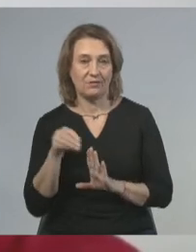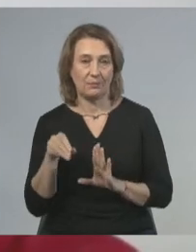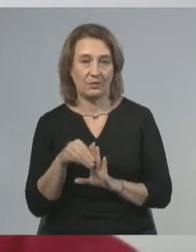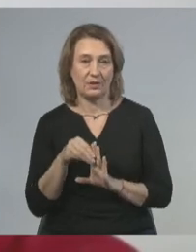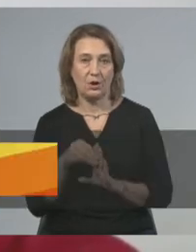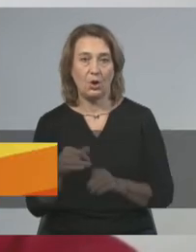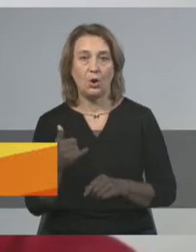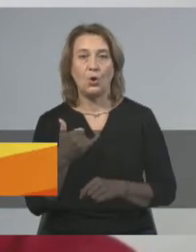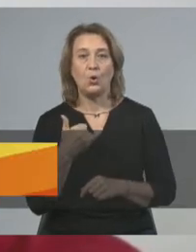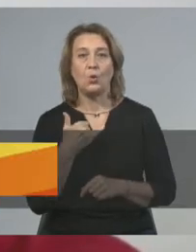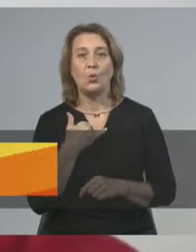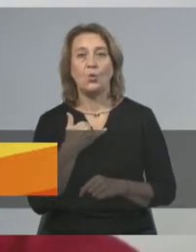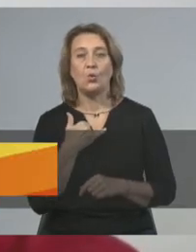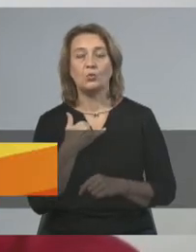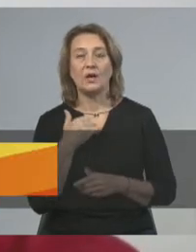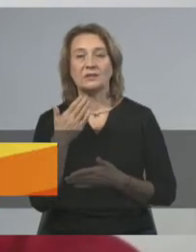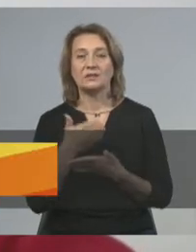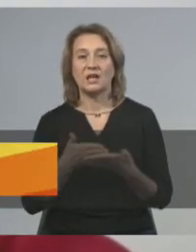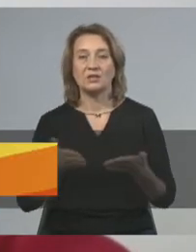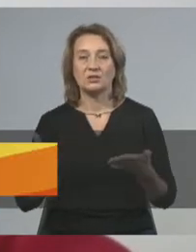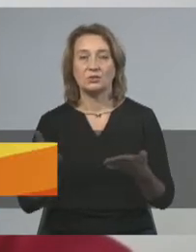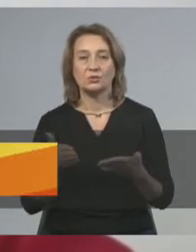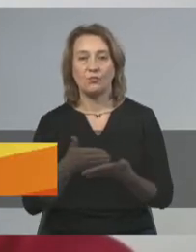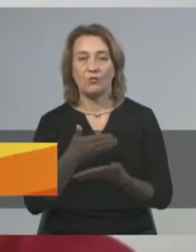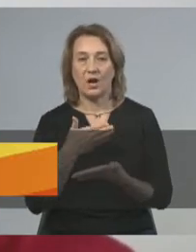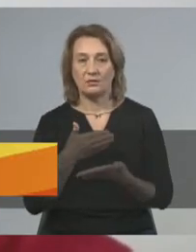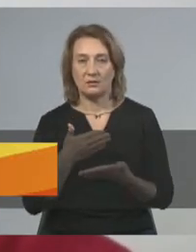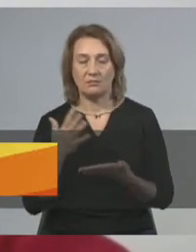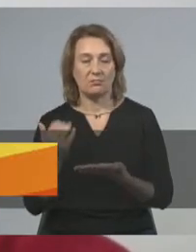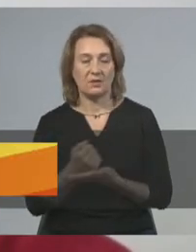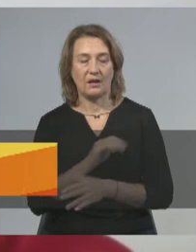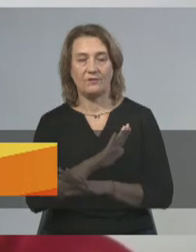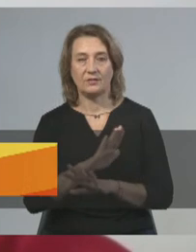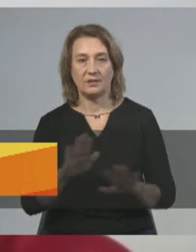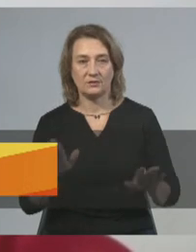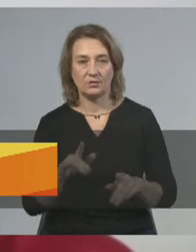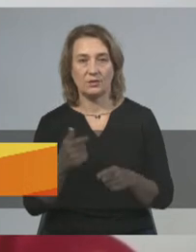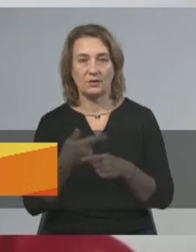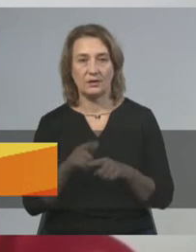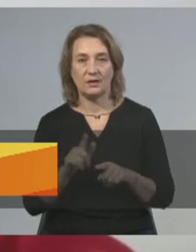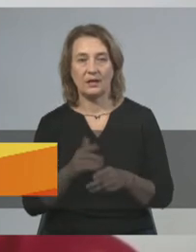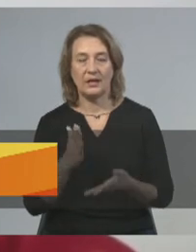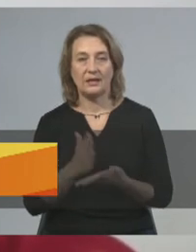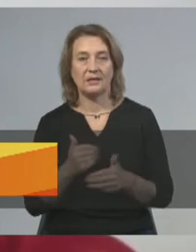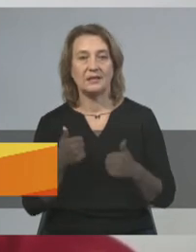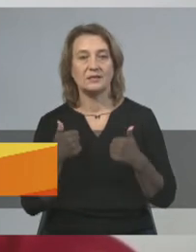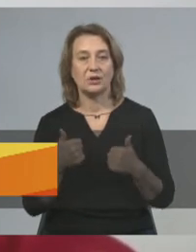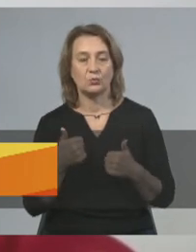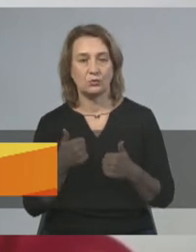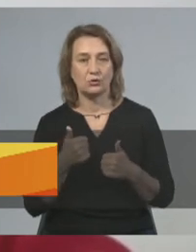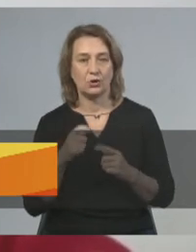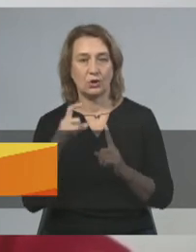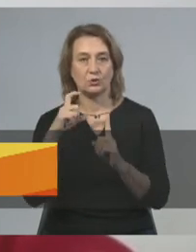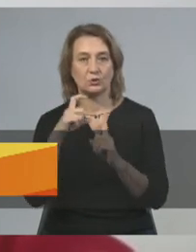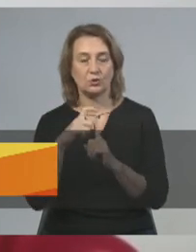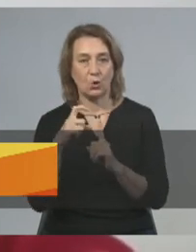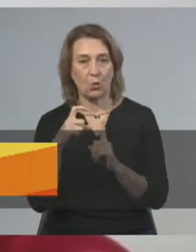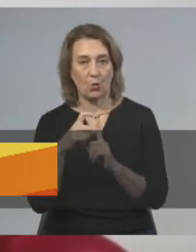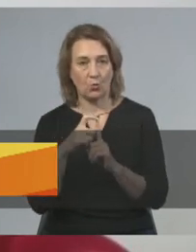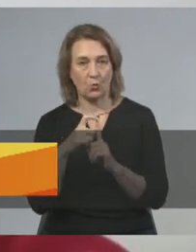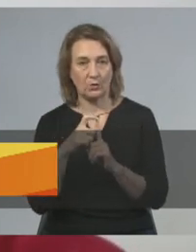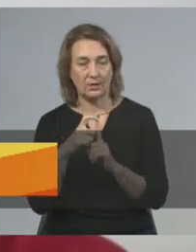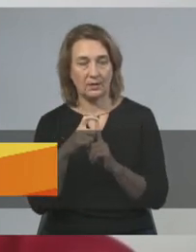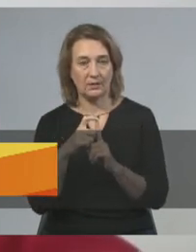there are there are low chances to postpone elections to delay elections